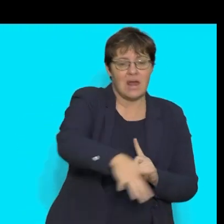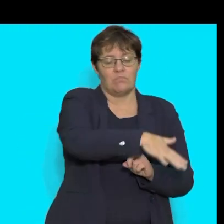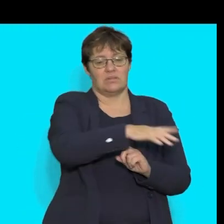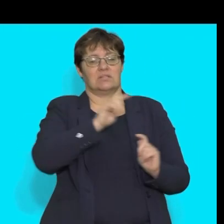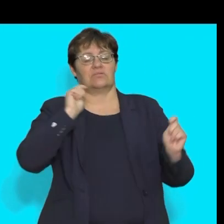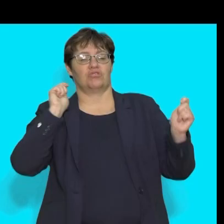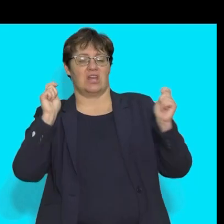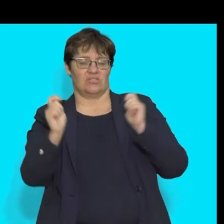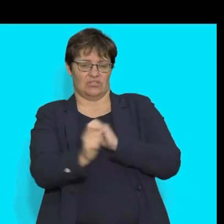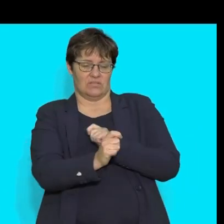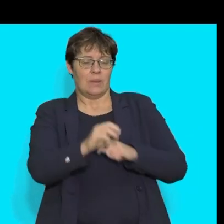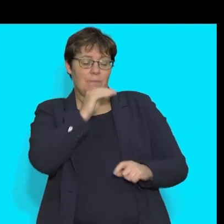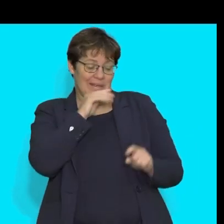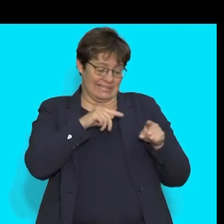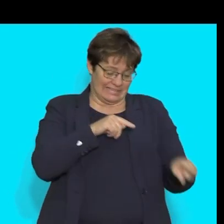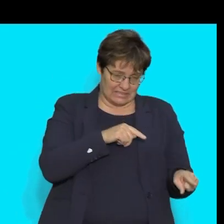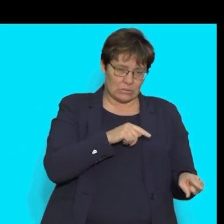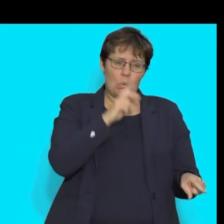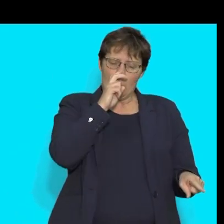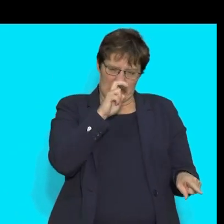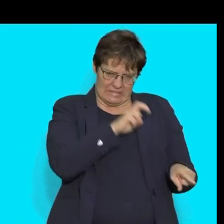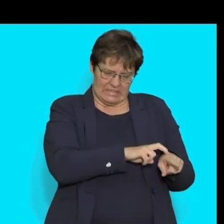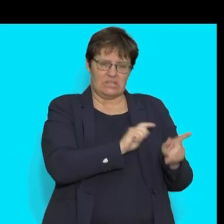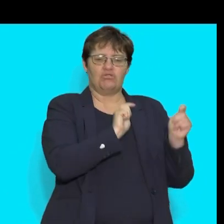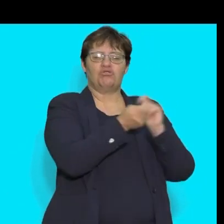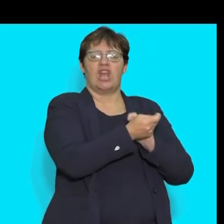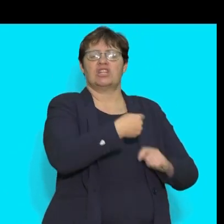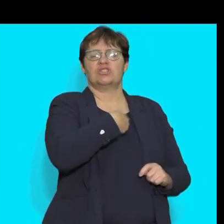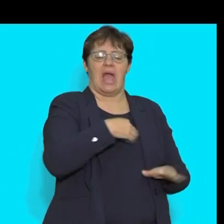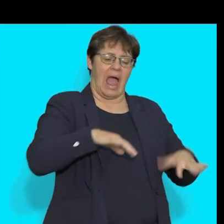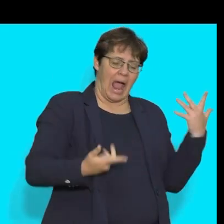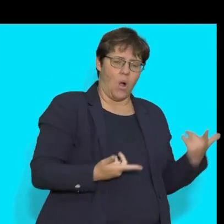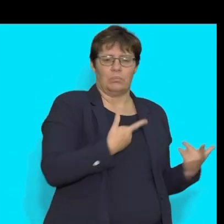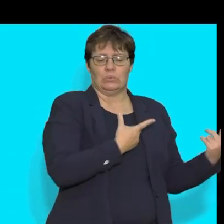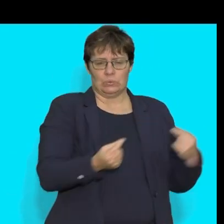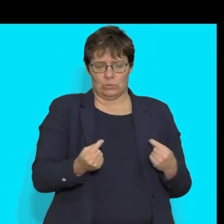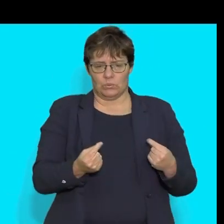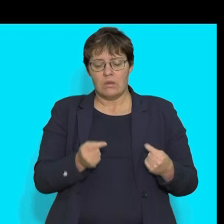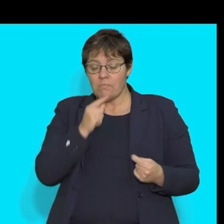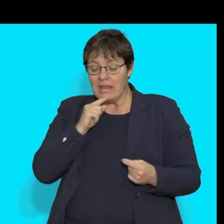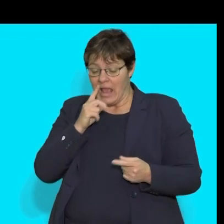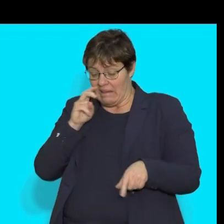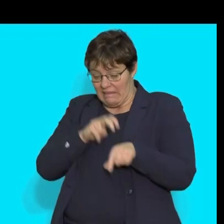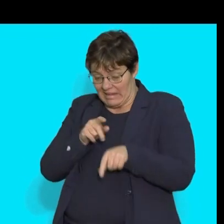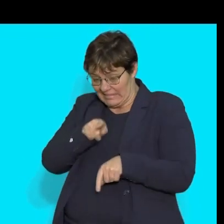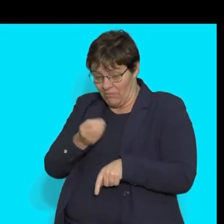create needs that cause organisms to modify their existing organs to meet the